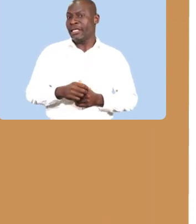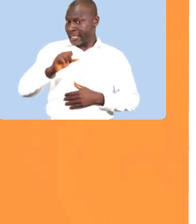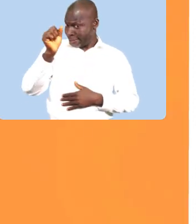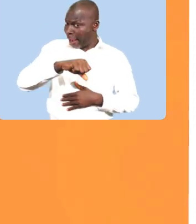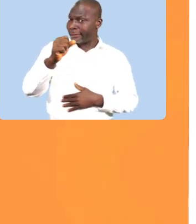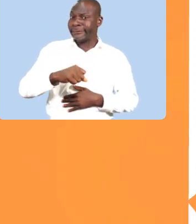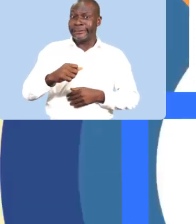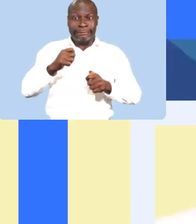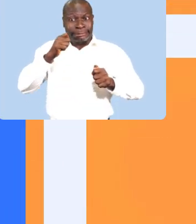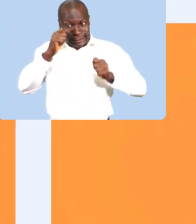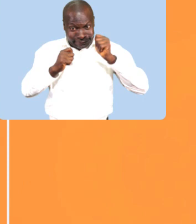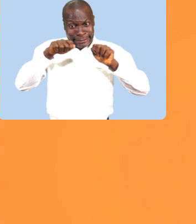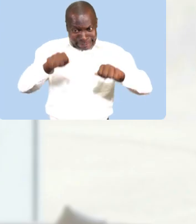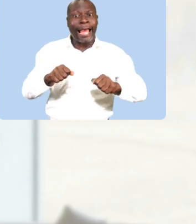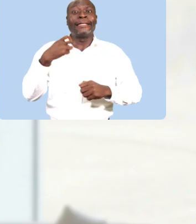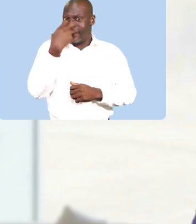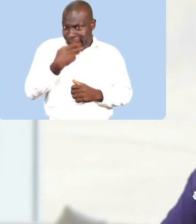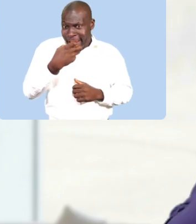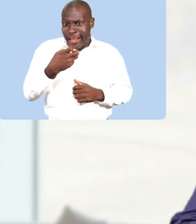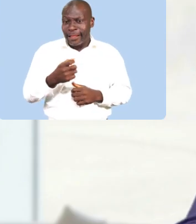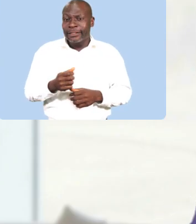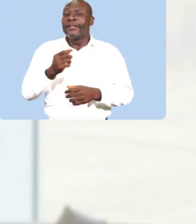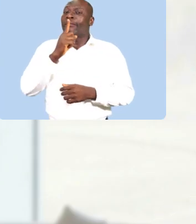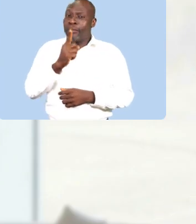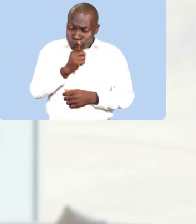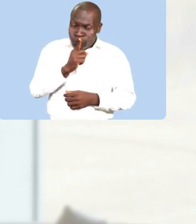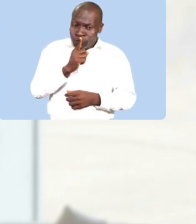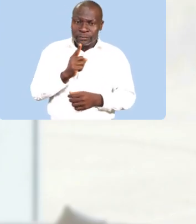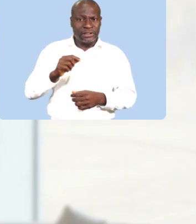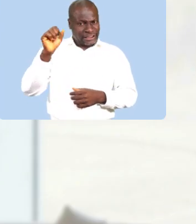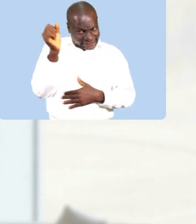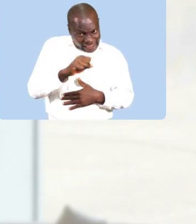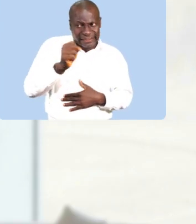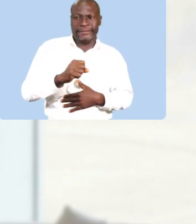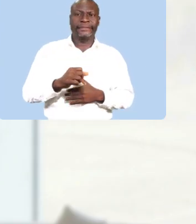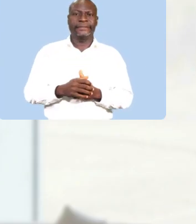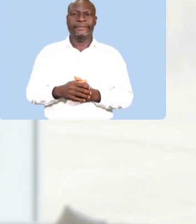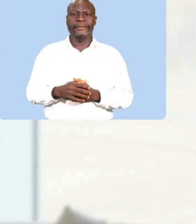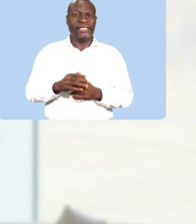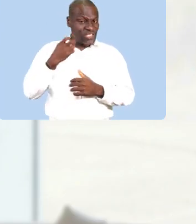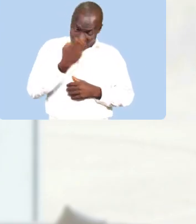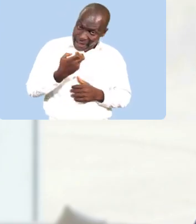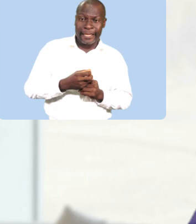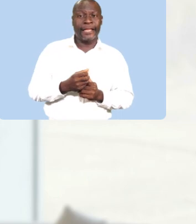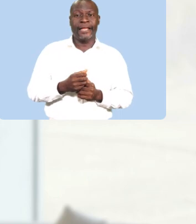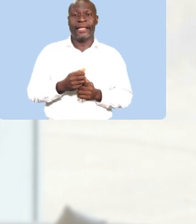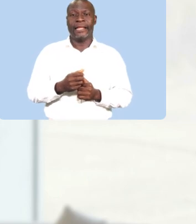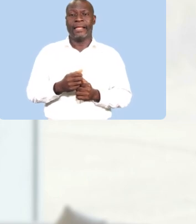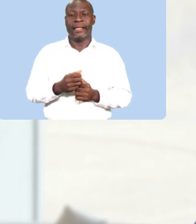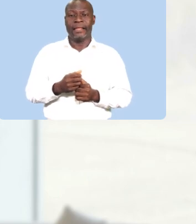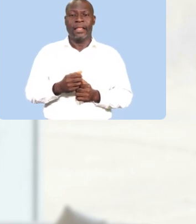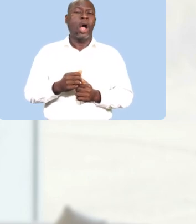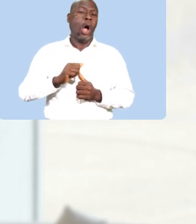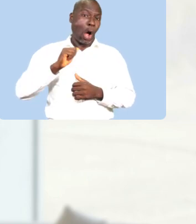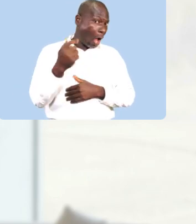Communication, you will say, you will be one of kasa. Communication, you will be, and you will say, you will na one kasa. Now, you silence, you know,